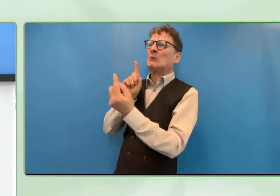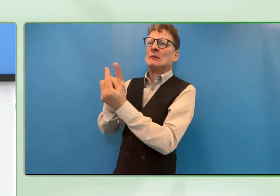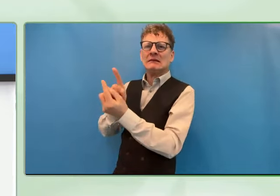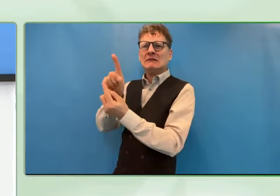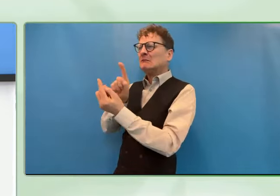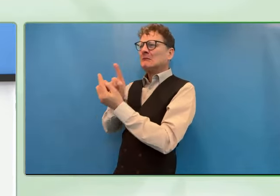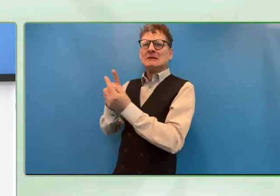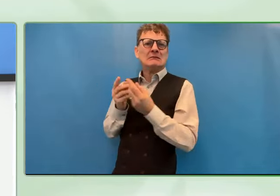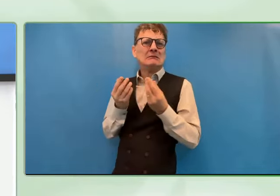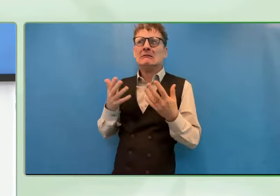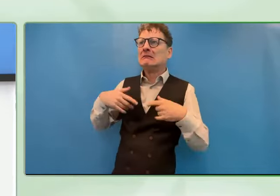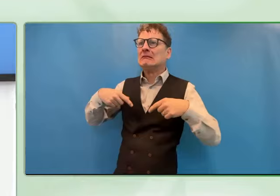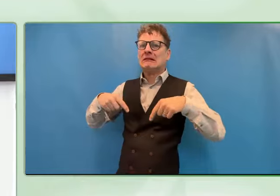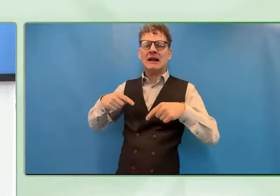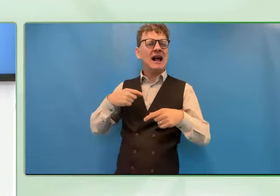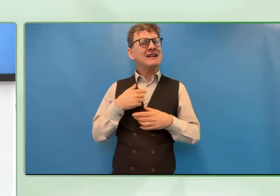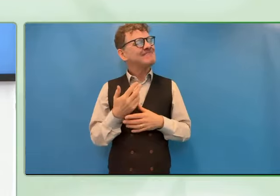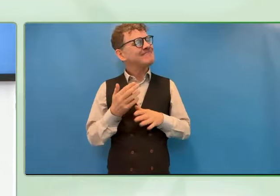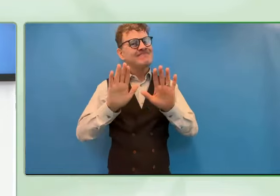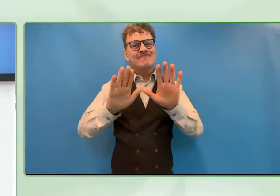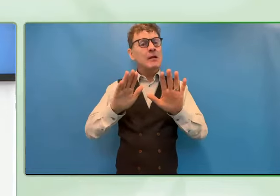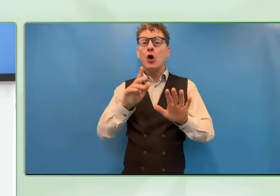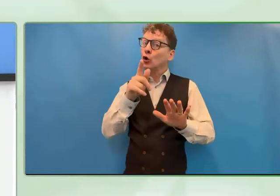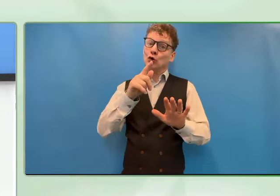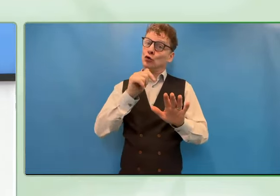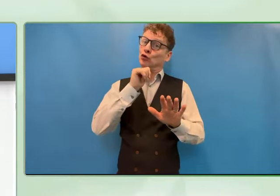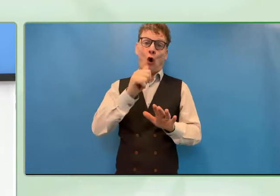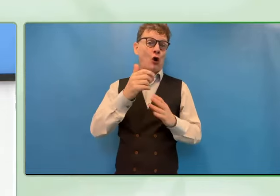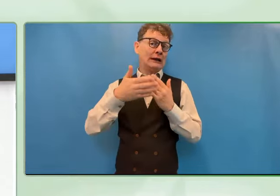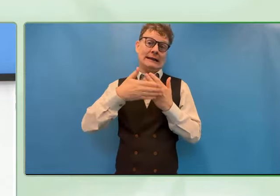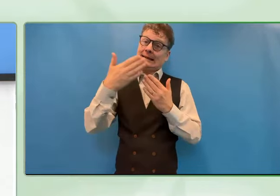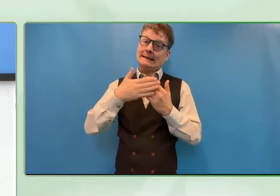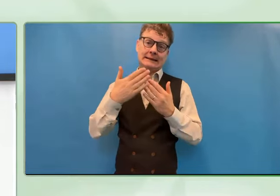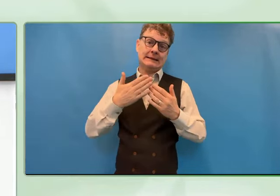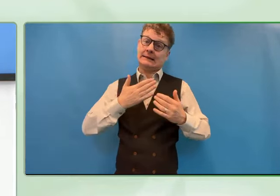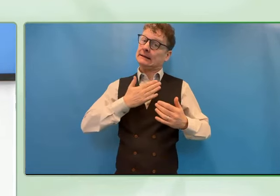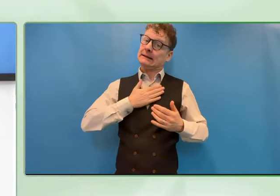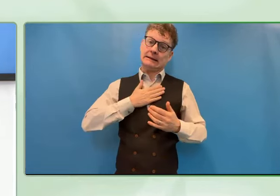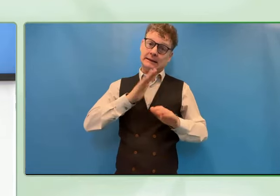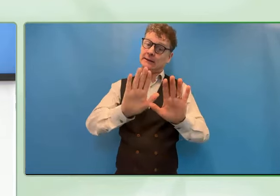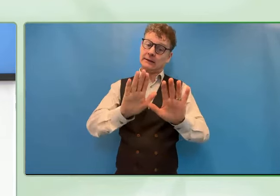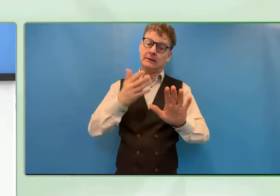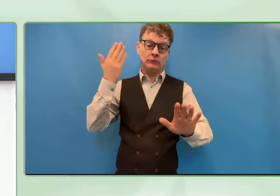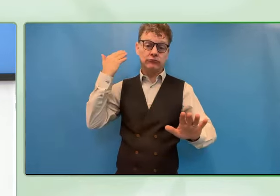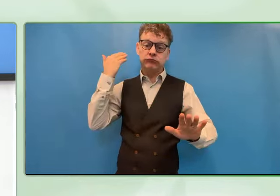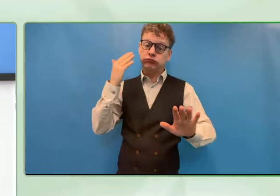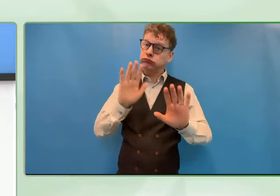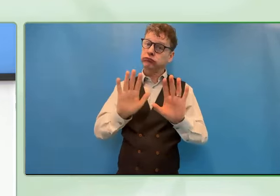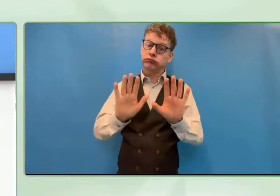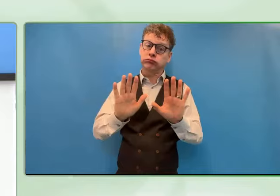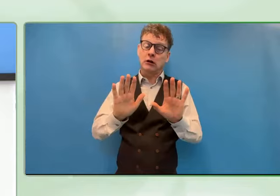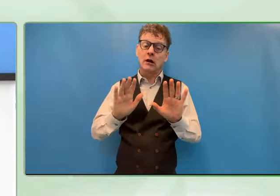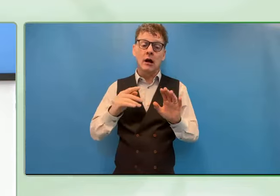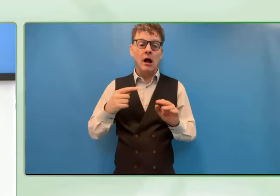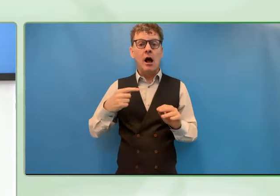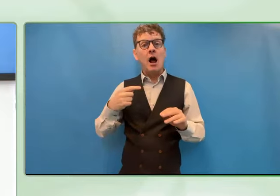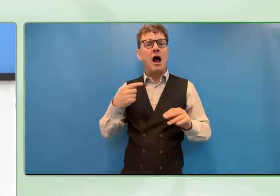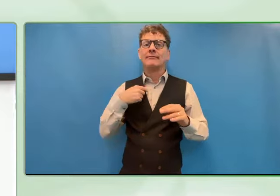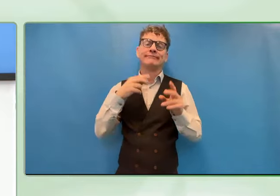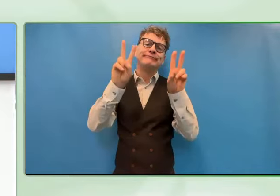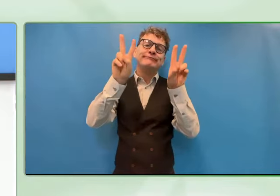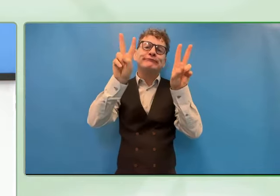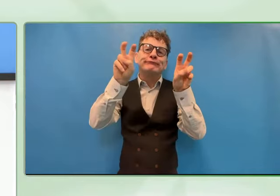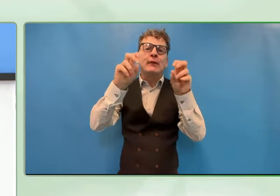Nothing came to us easy. And I was so much into doing cold calls, reaching people out